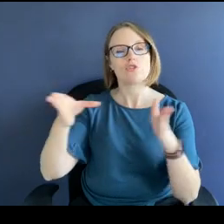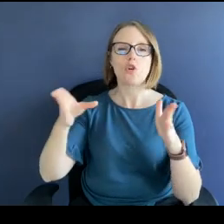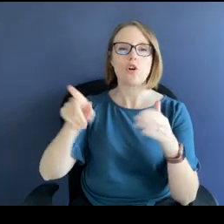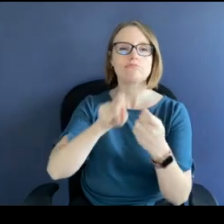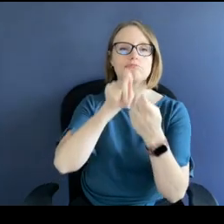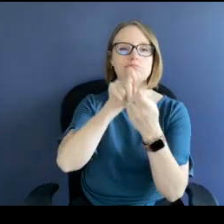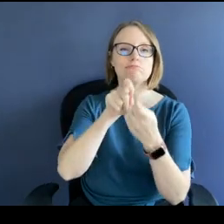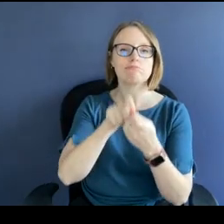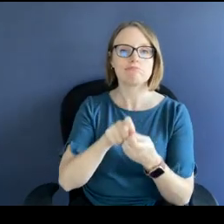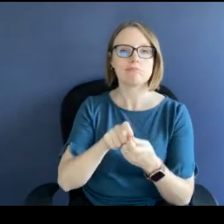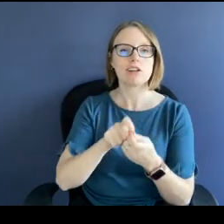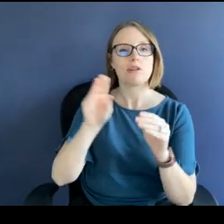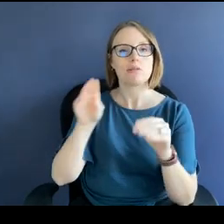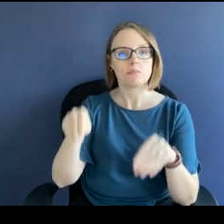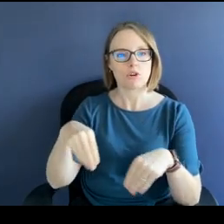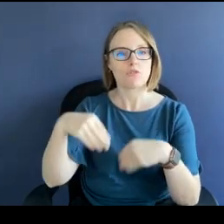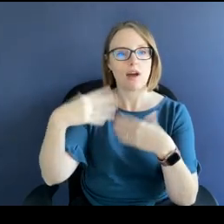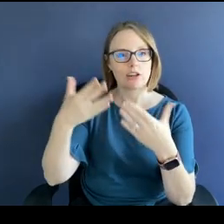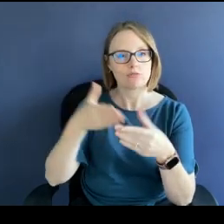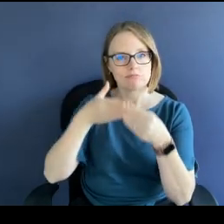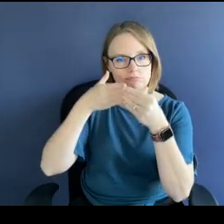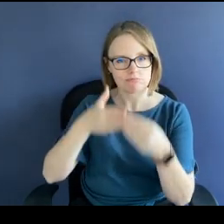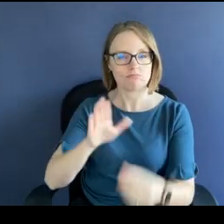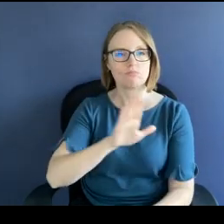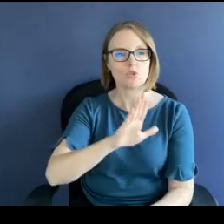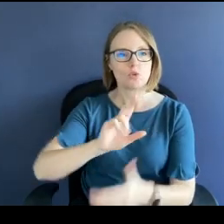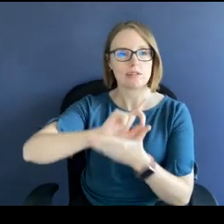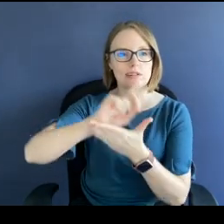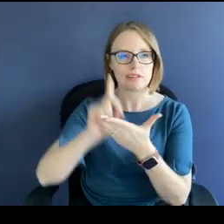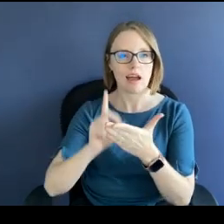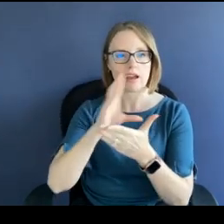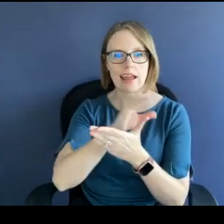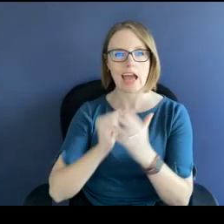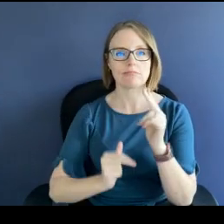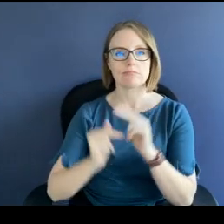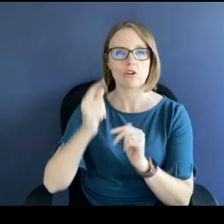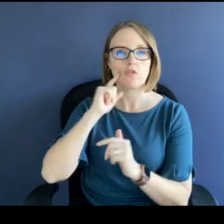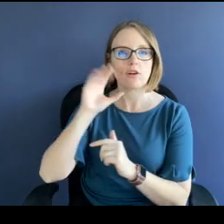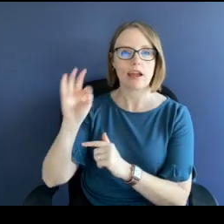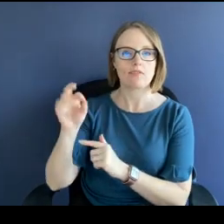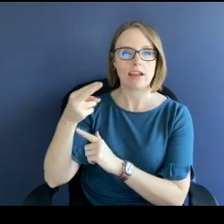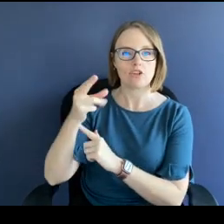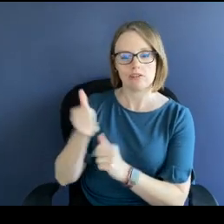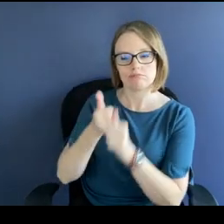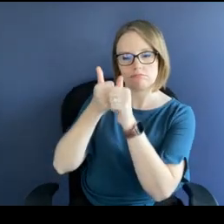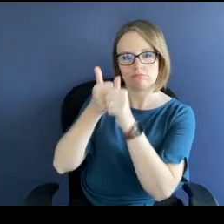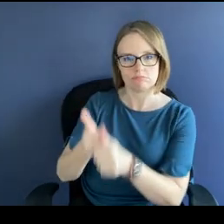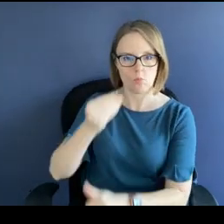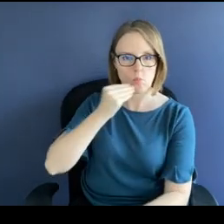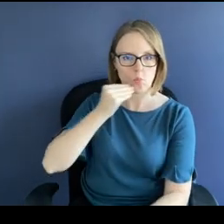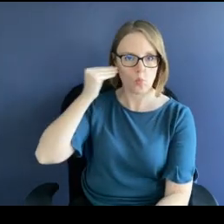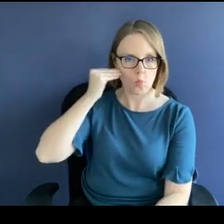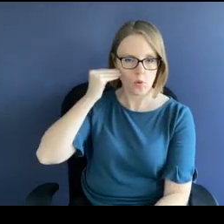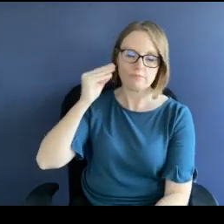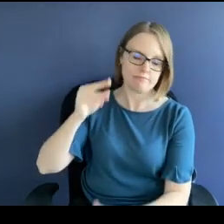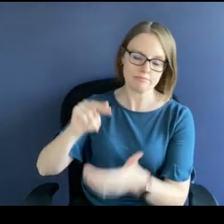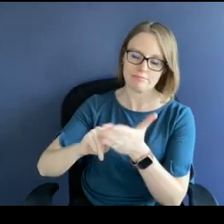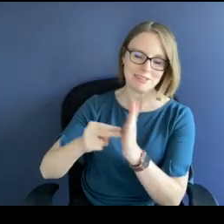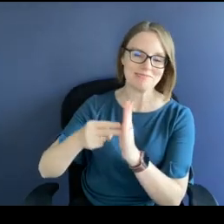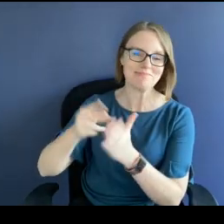specifications provided to guide the design and construction of FHA compliant